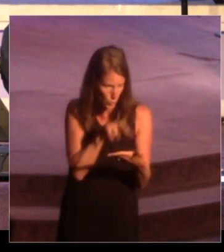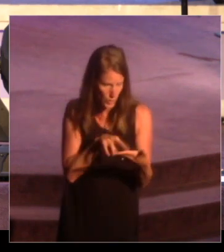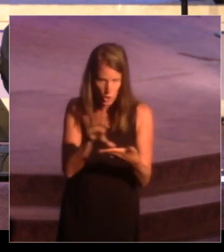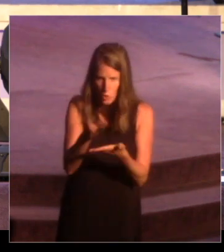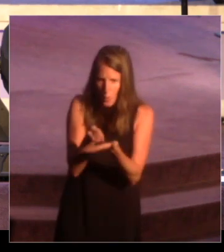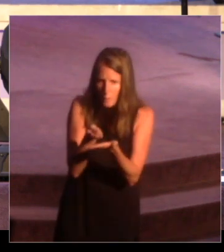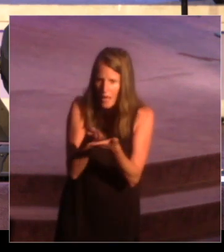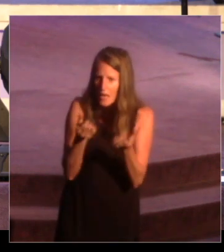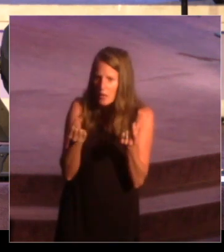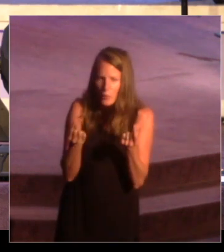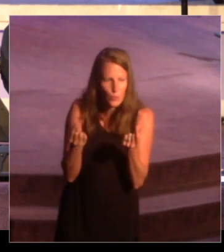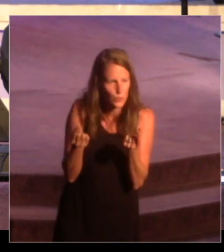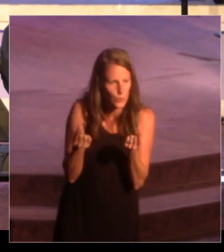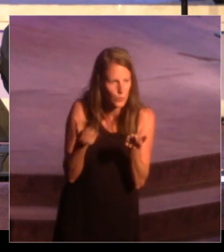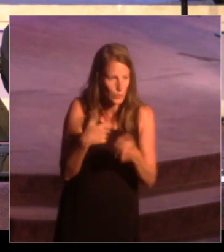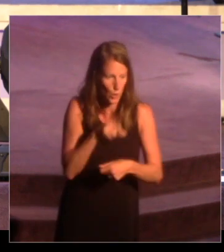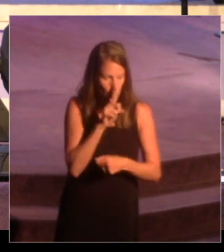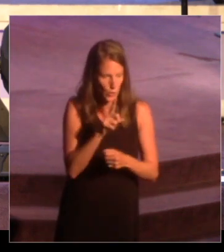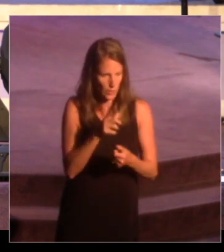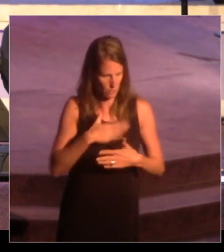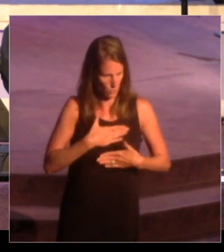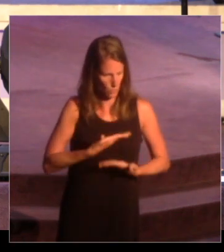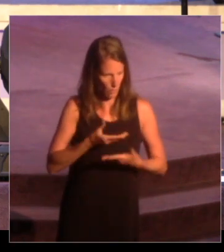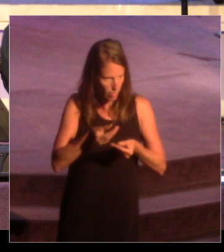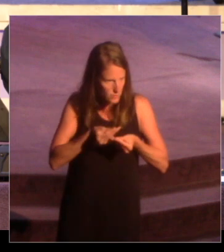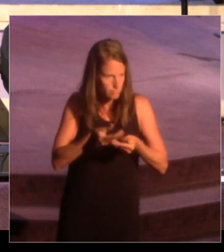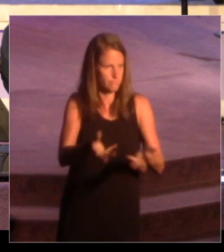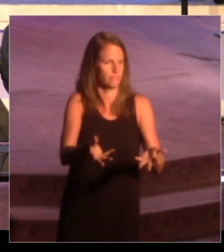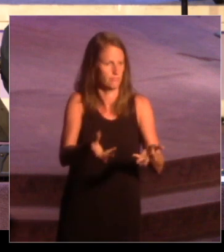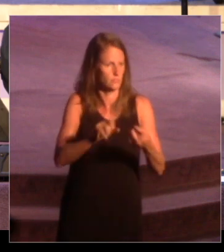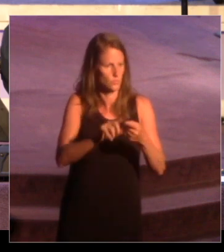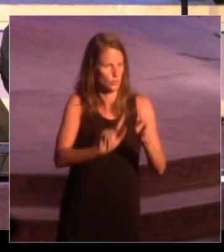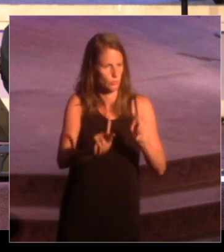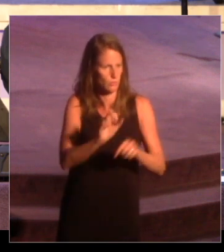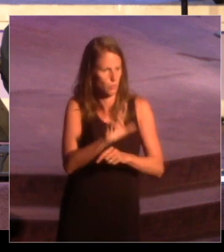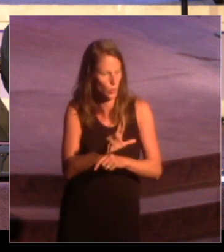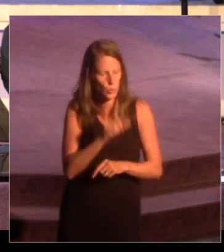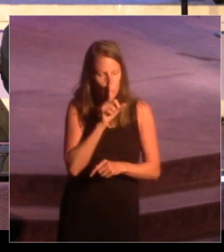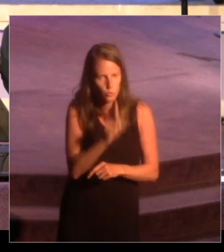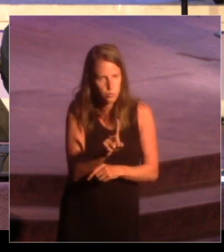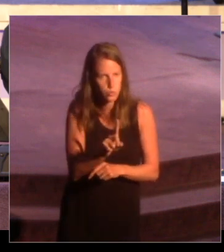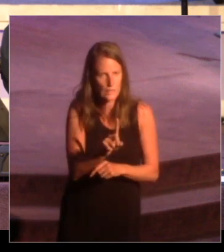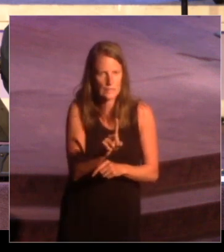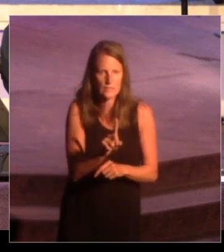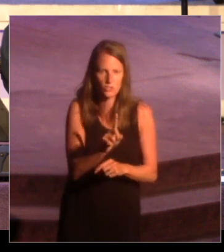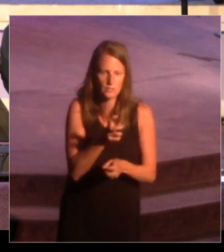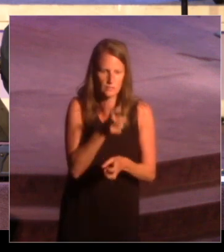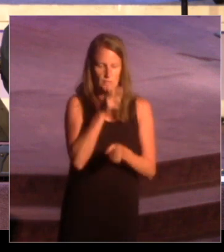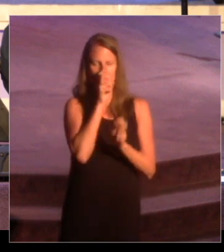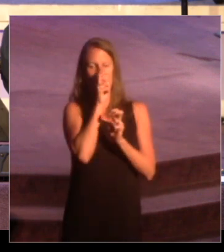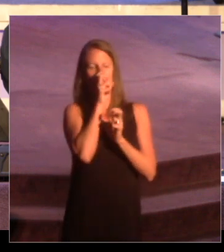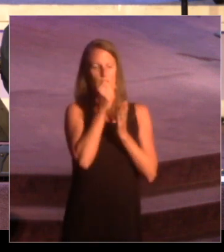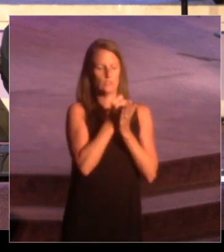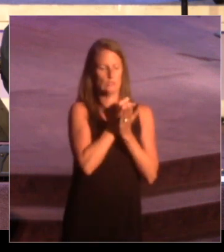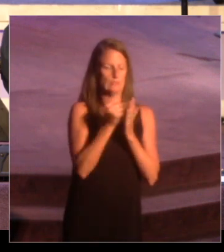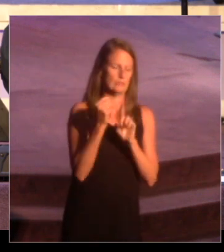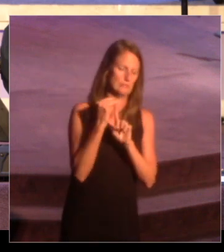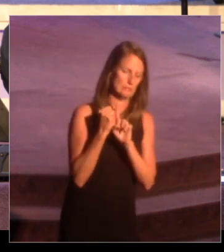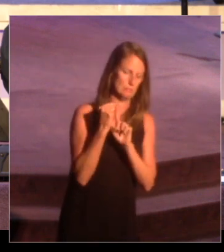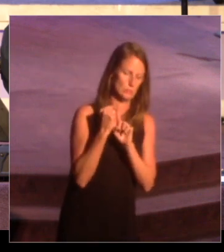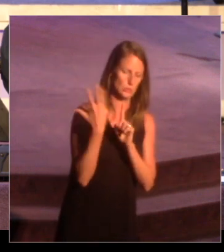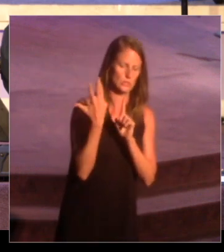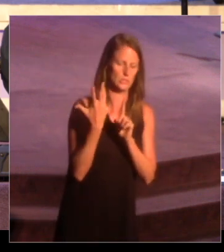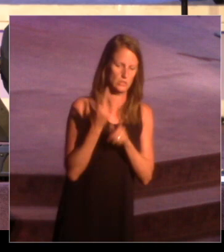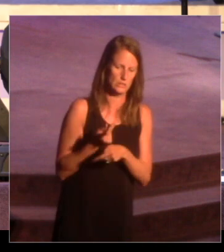money? Are you generous with the money that you have? Or are you so leveraged on credit cards and mortgages and